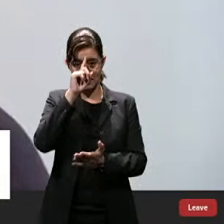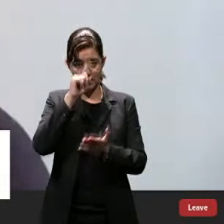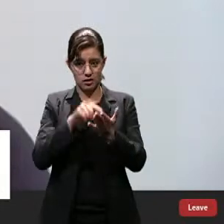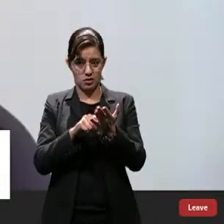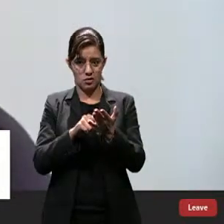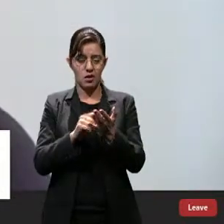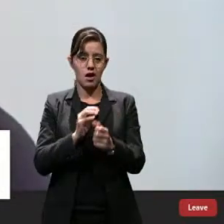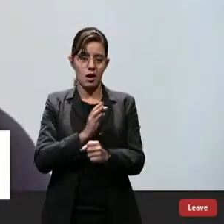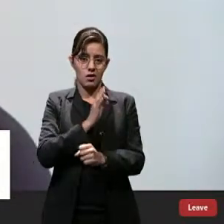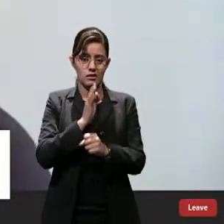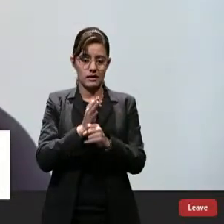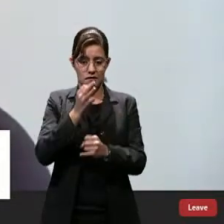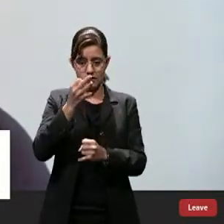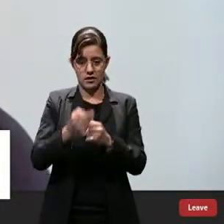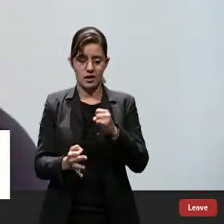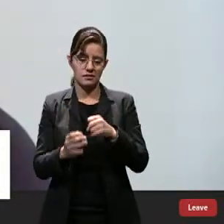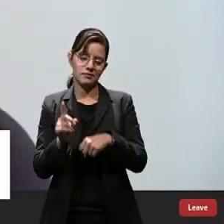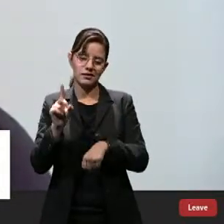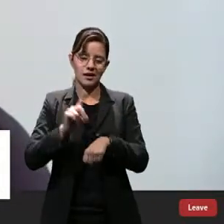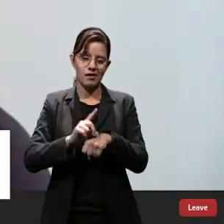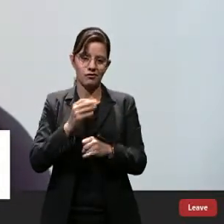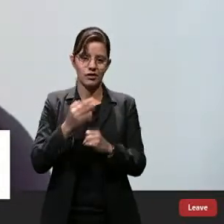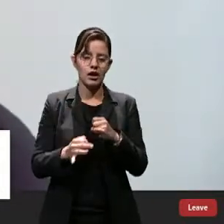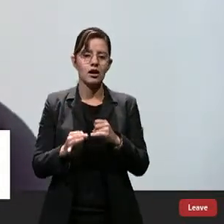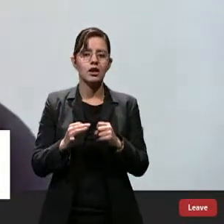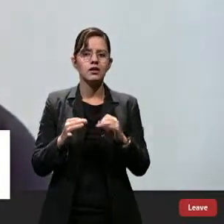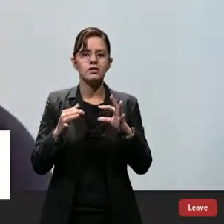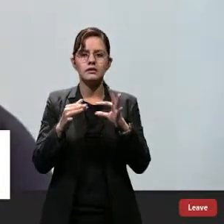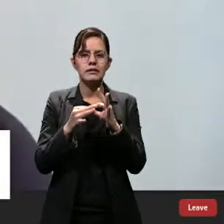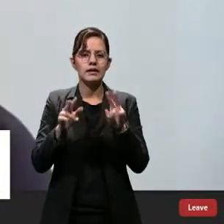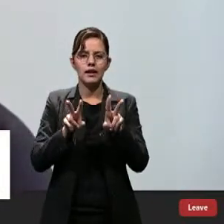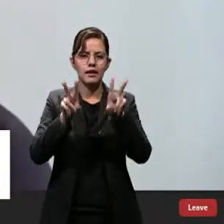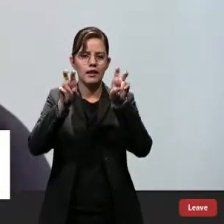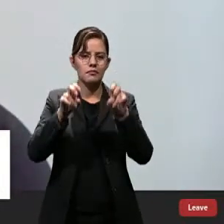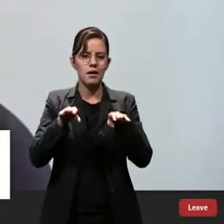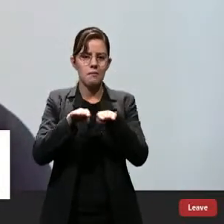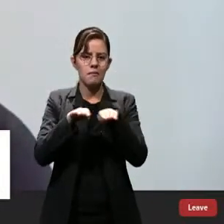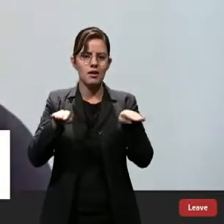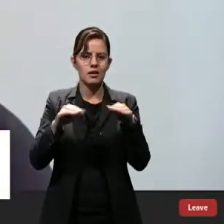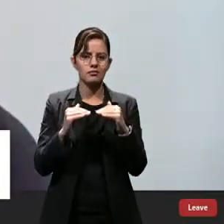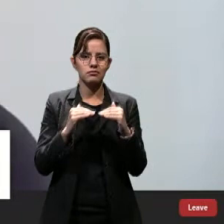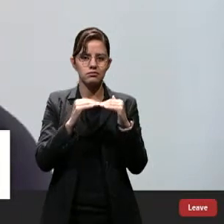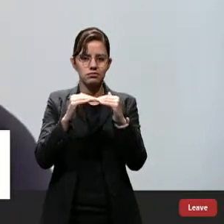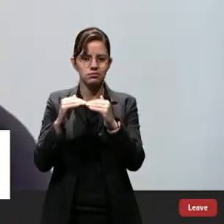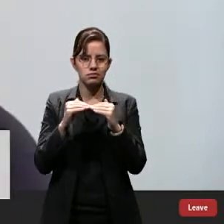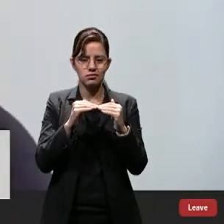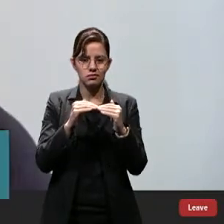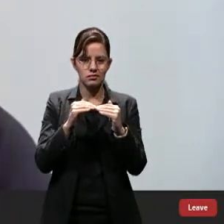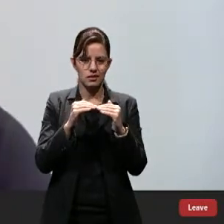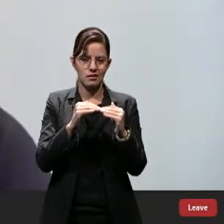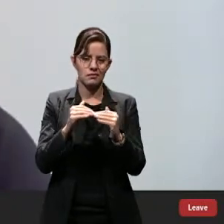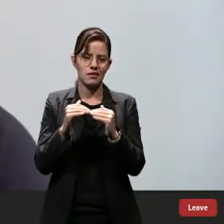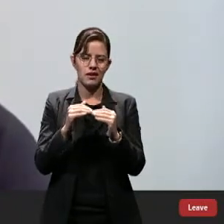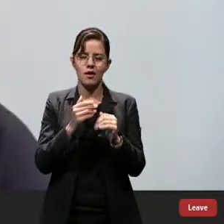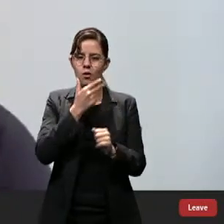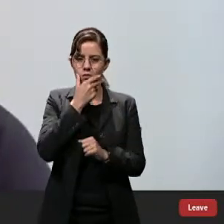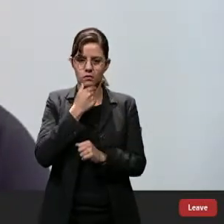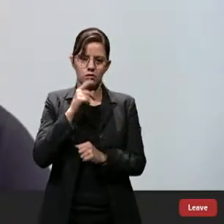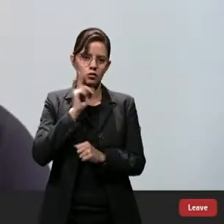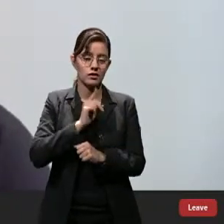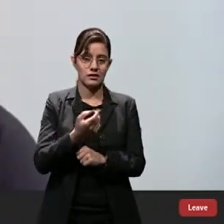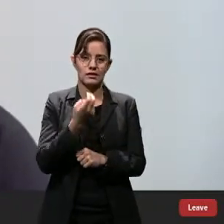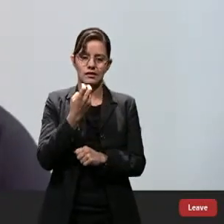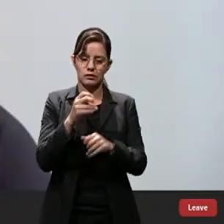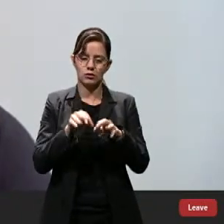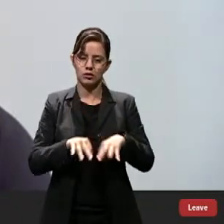very timely to start off the last day of the summit with the topic of parity